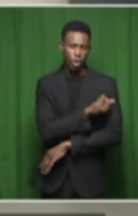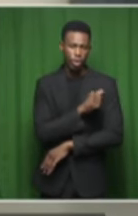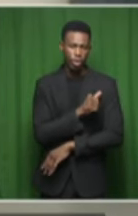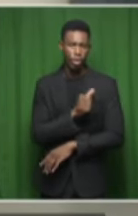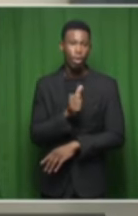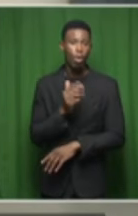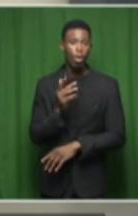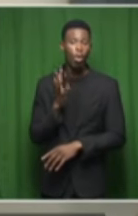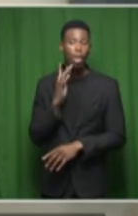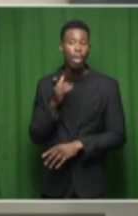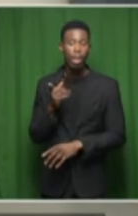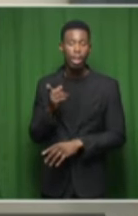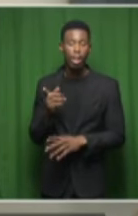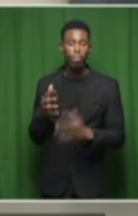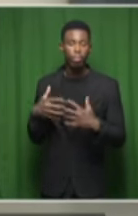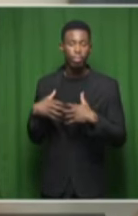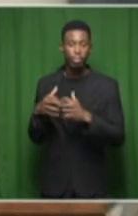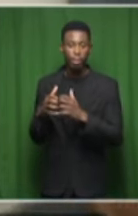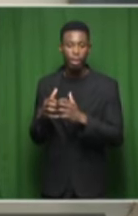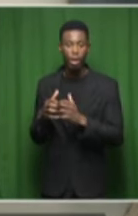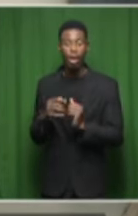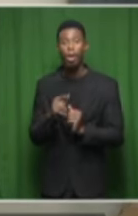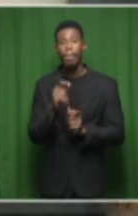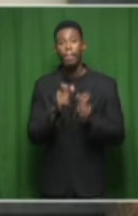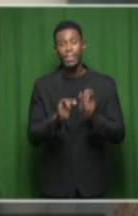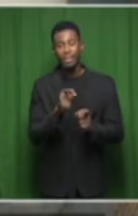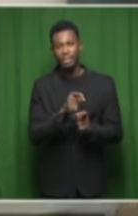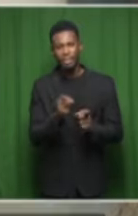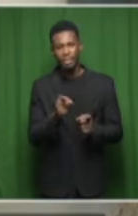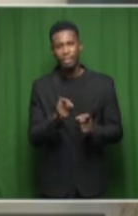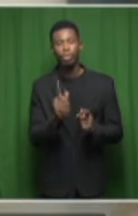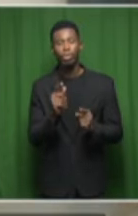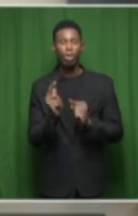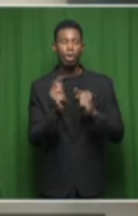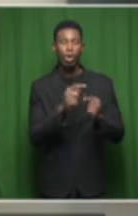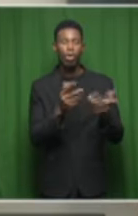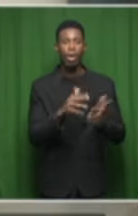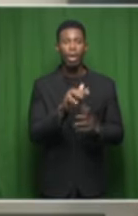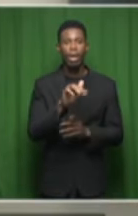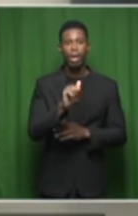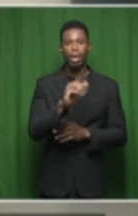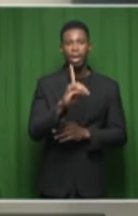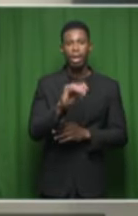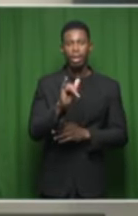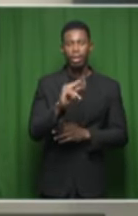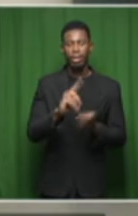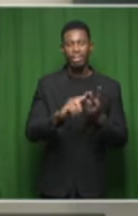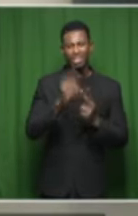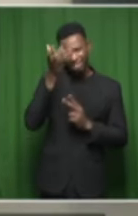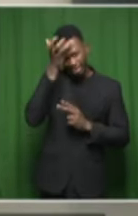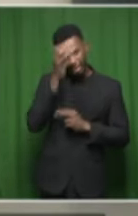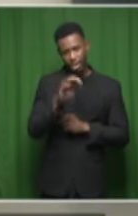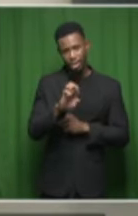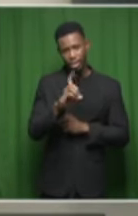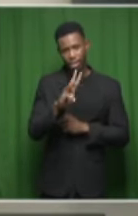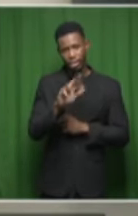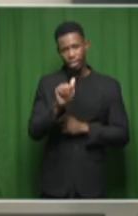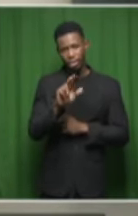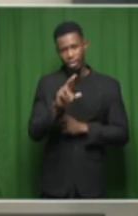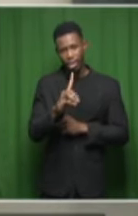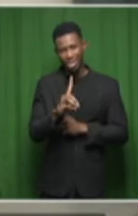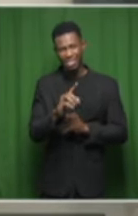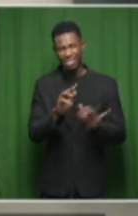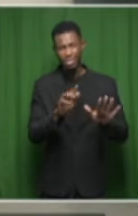before we came live, those patients would have gone to other hospitals like Errington, King Edward, which is obviously a bit